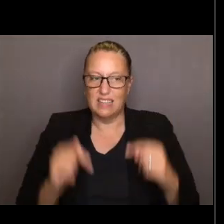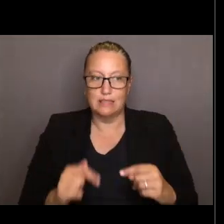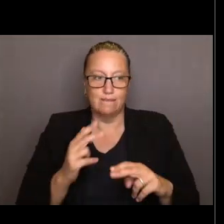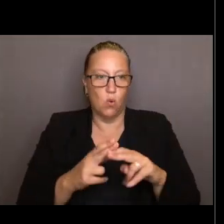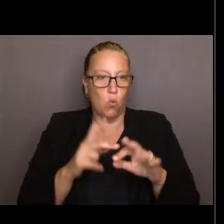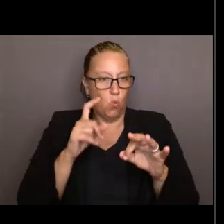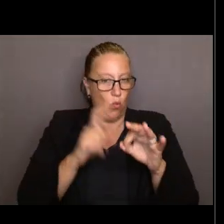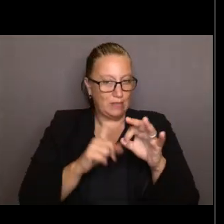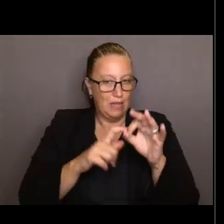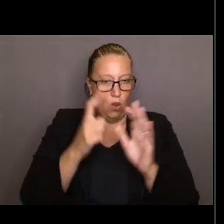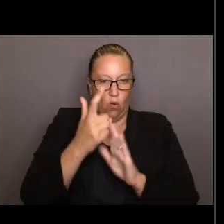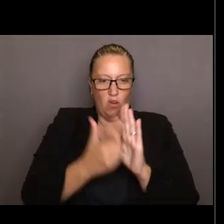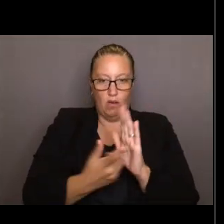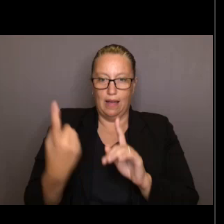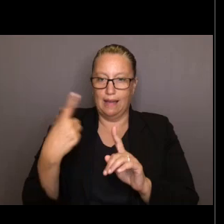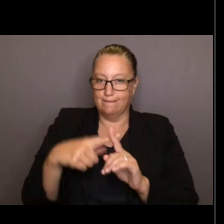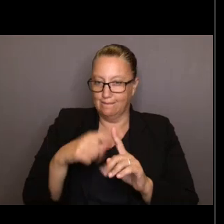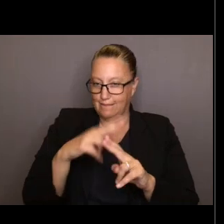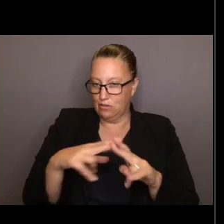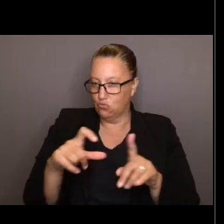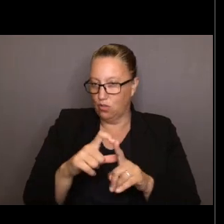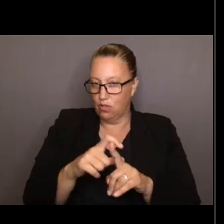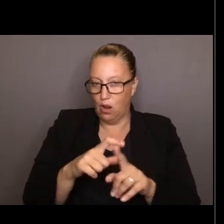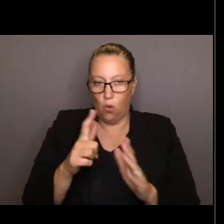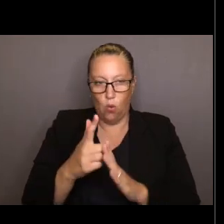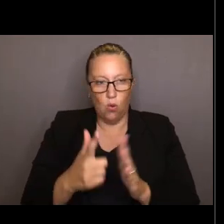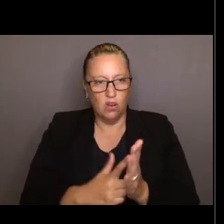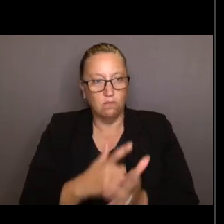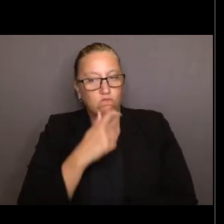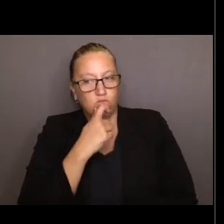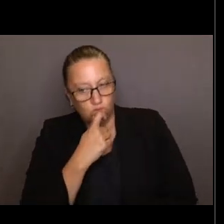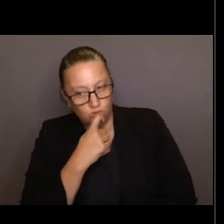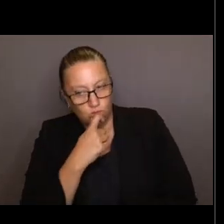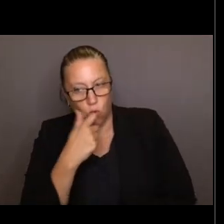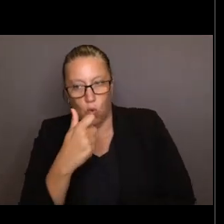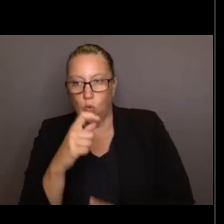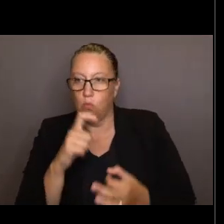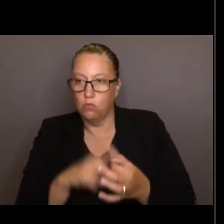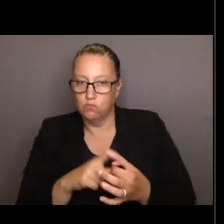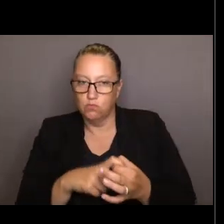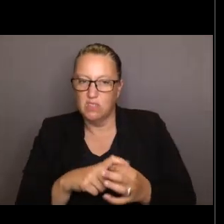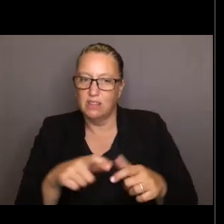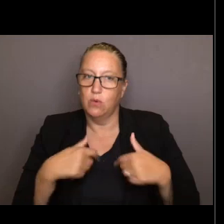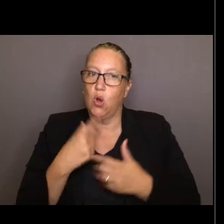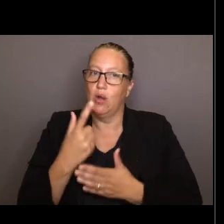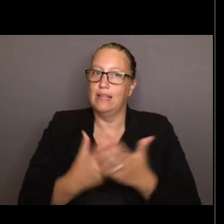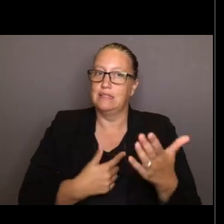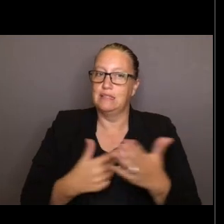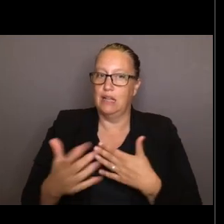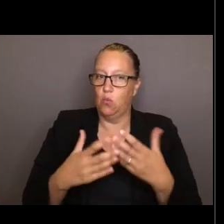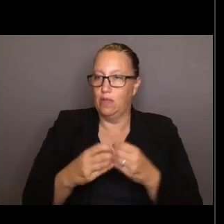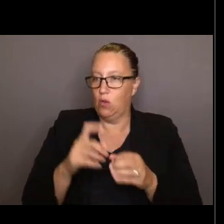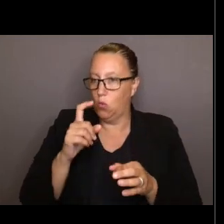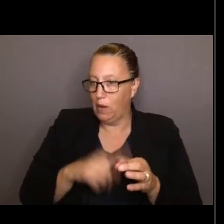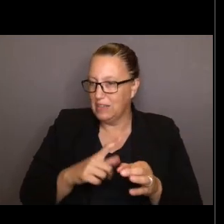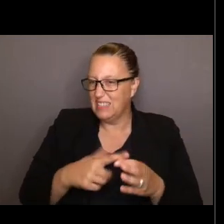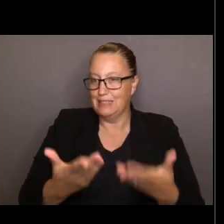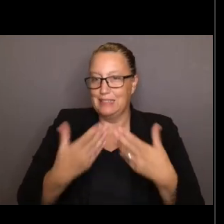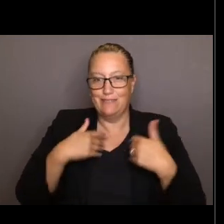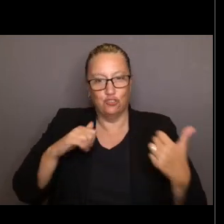federal law? That's a good question. We mainly just deal with Queensland. Mainly just Queensland? But we're up for a challenge.